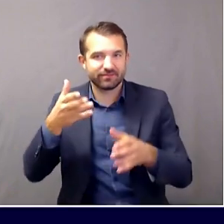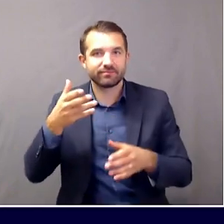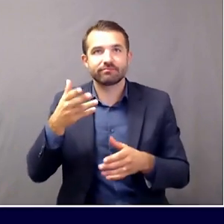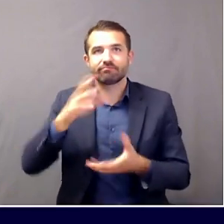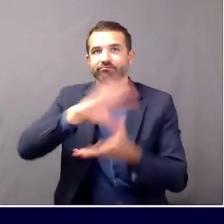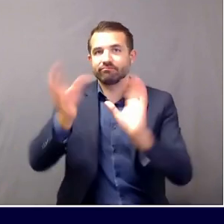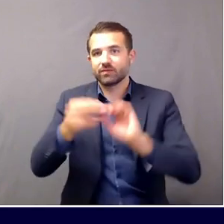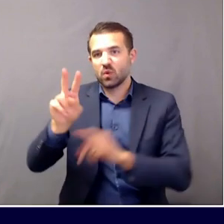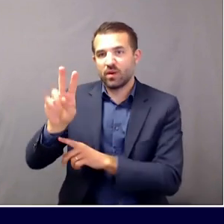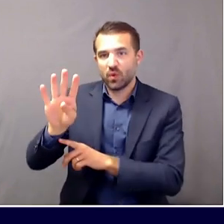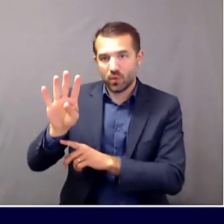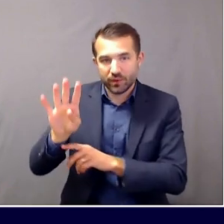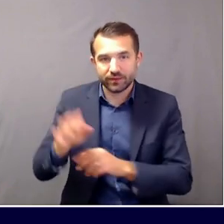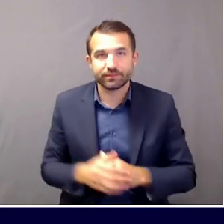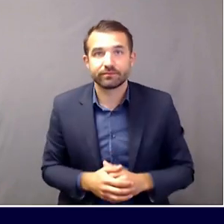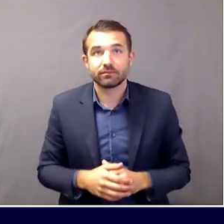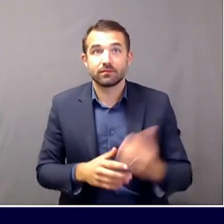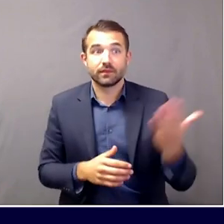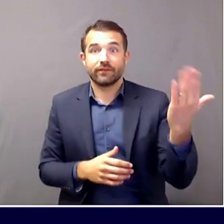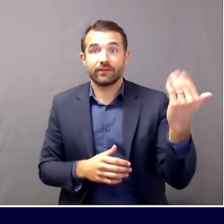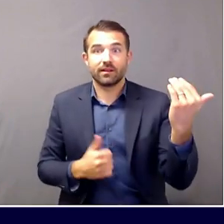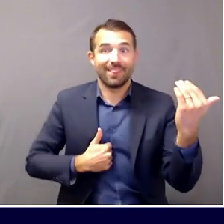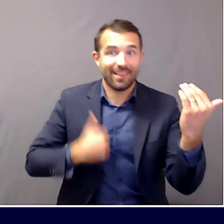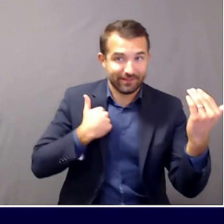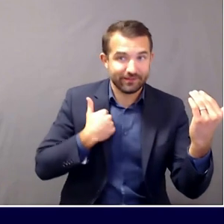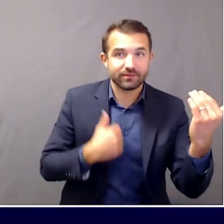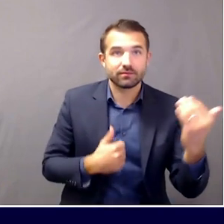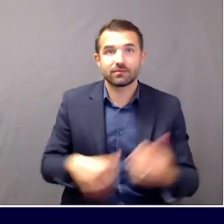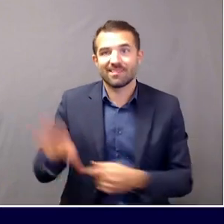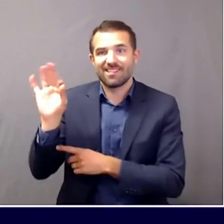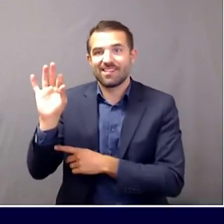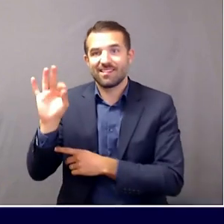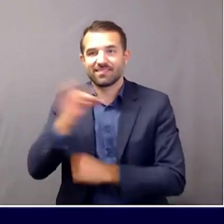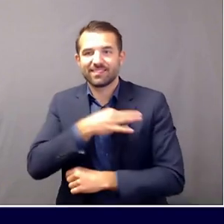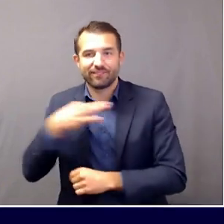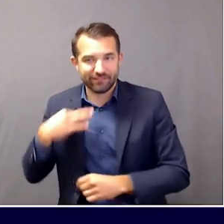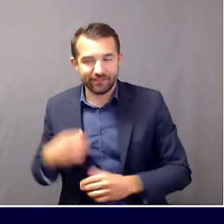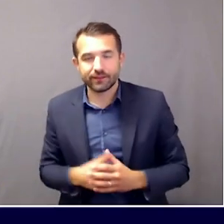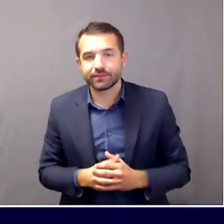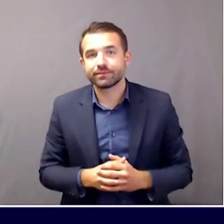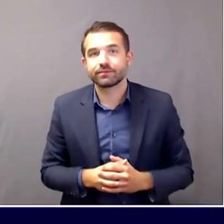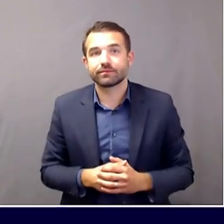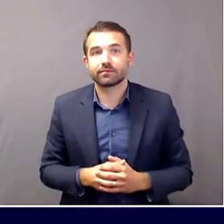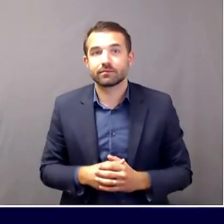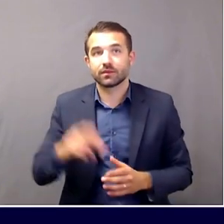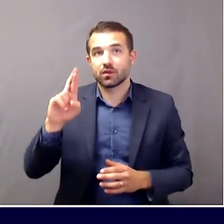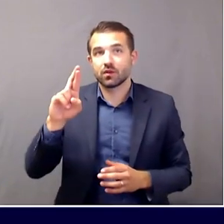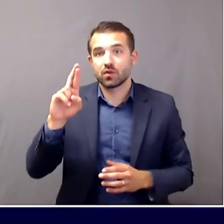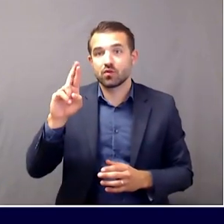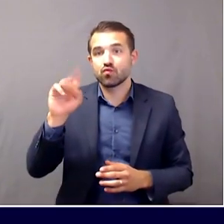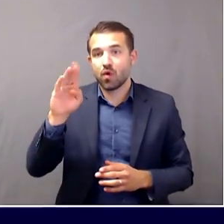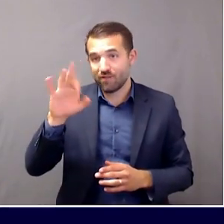residents, 9 of which are among staff members. At ND Paper in Rumford, they recently completed